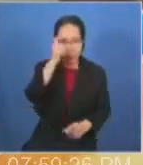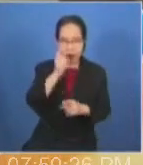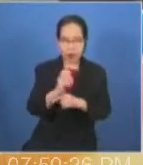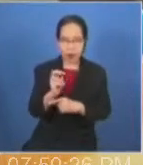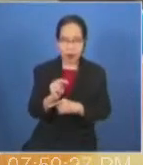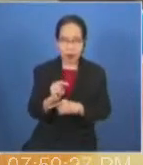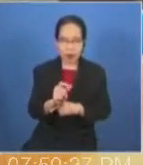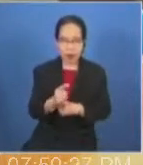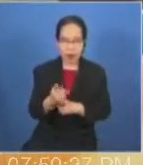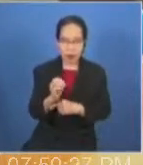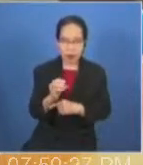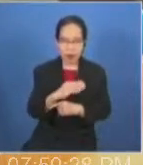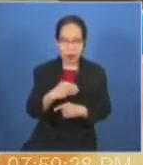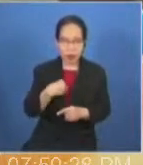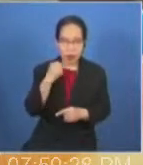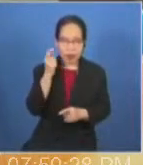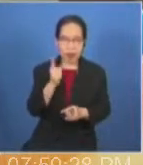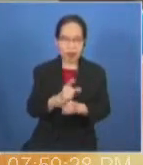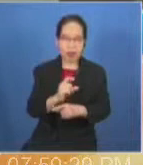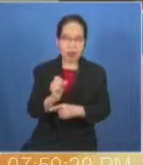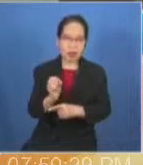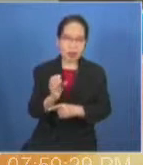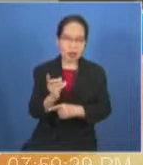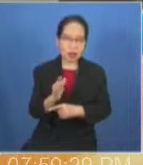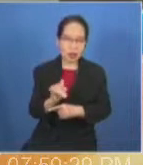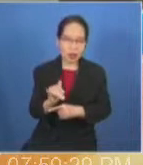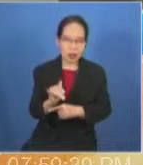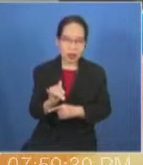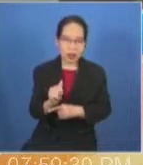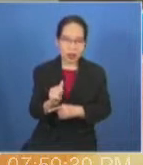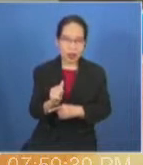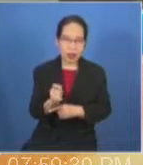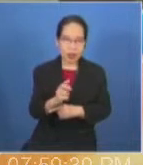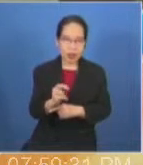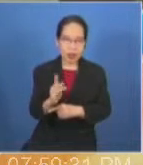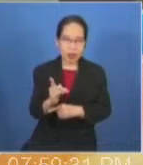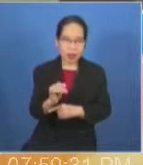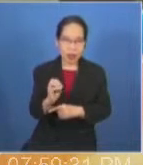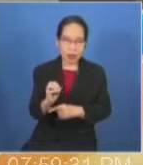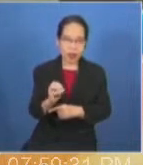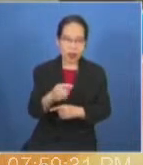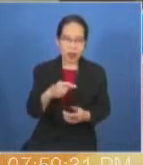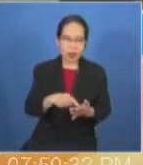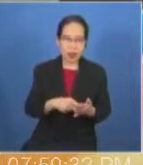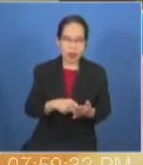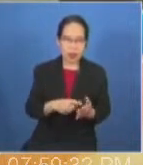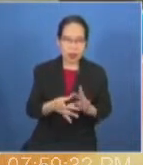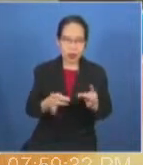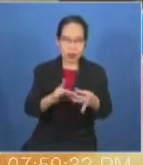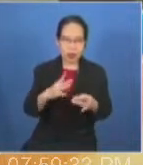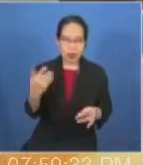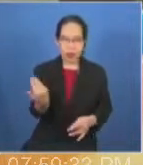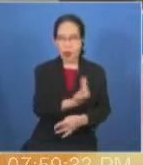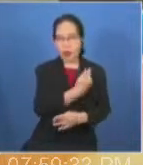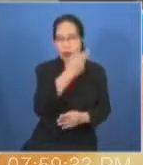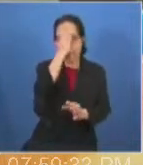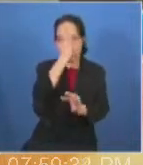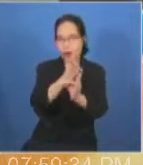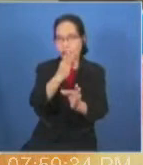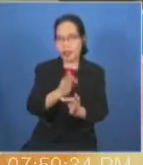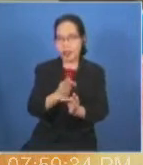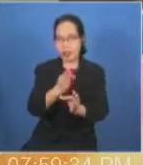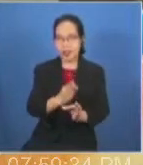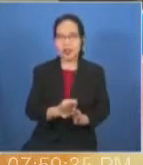I am Brother Ryan Santiago, and I am Sister Cheryl Ann Santiago, and this is the story of our faith.